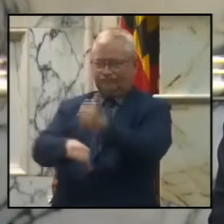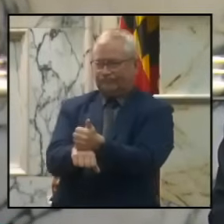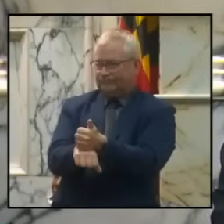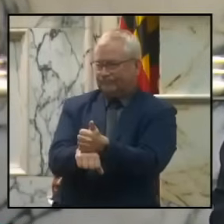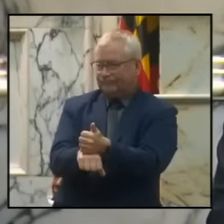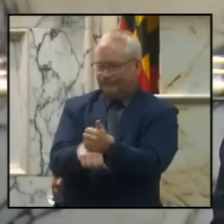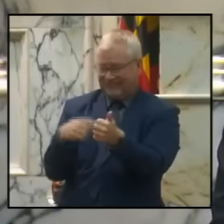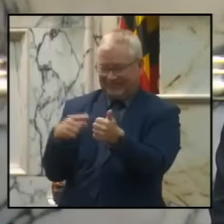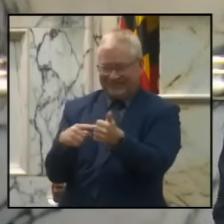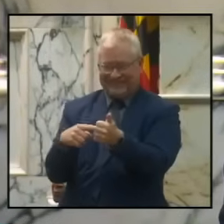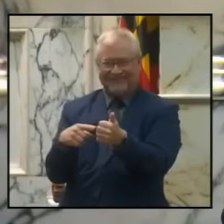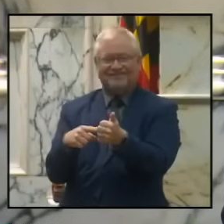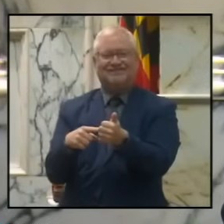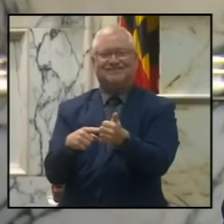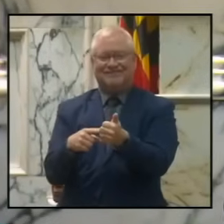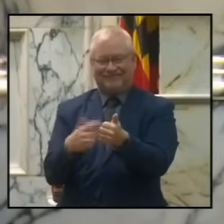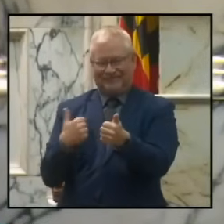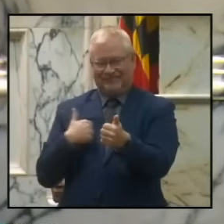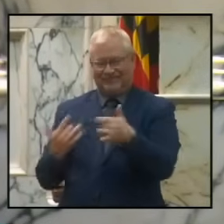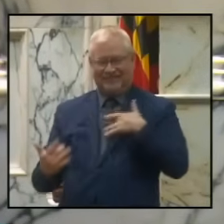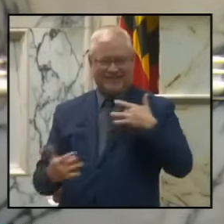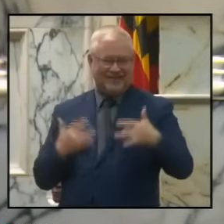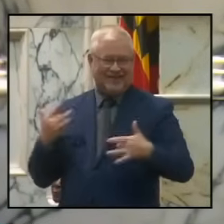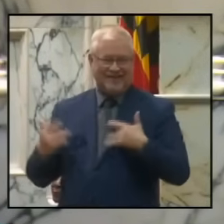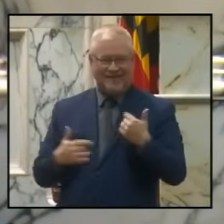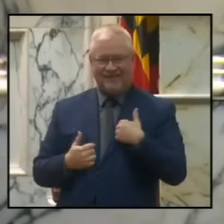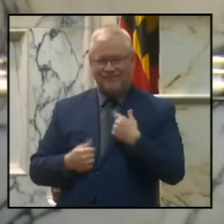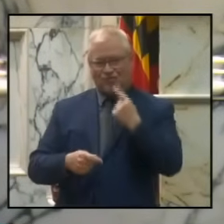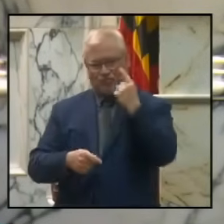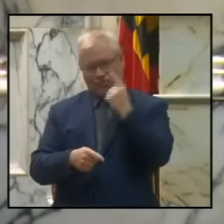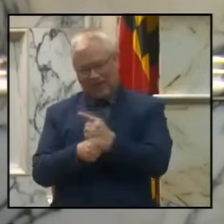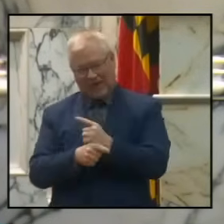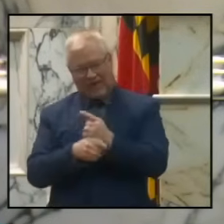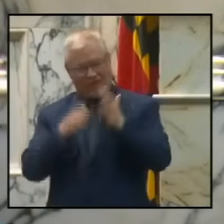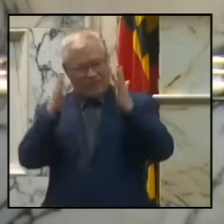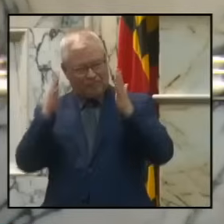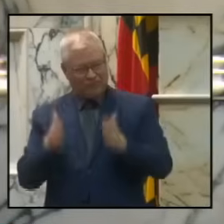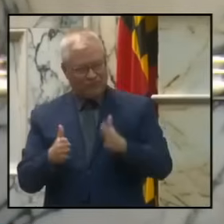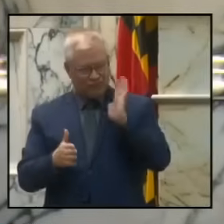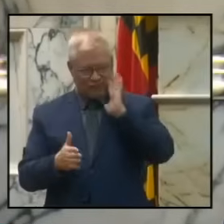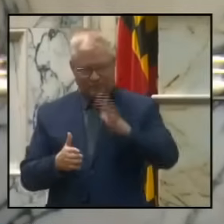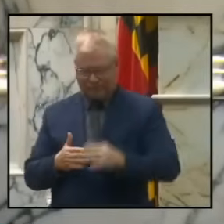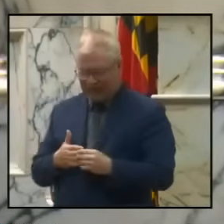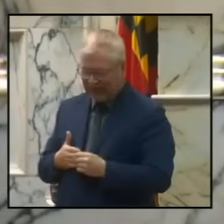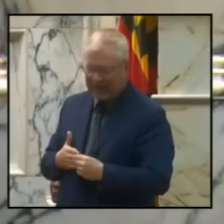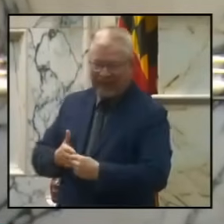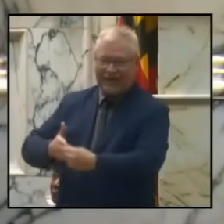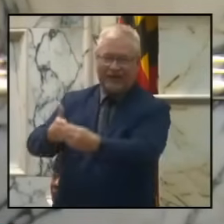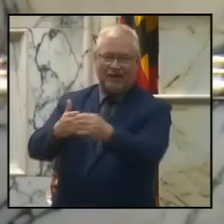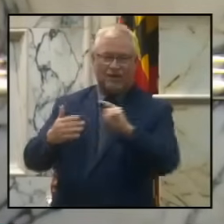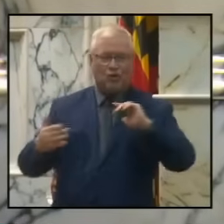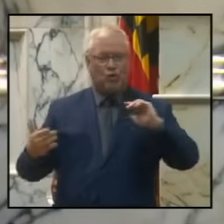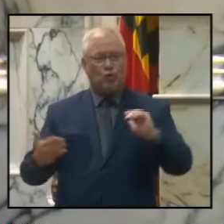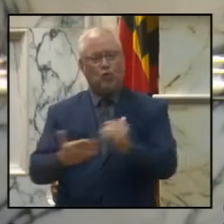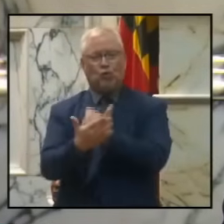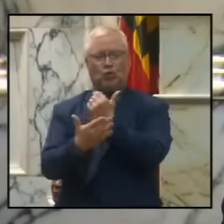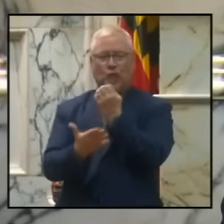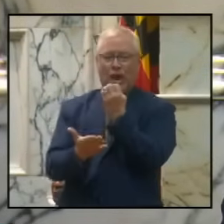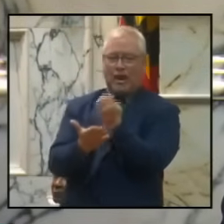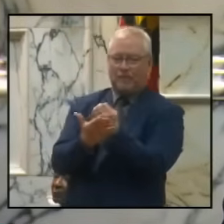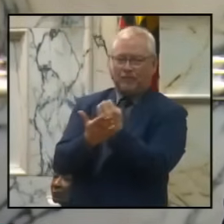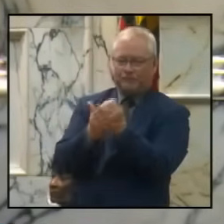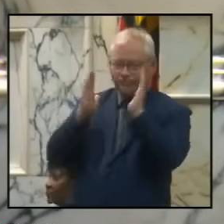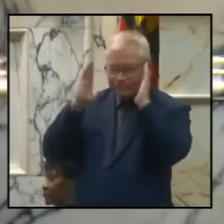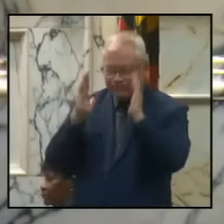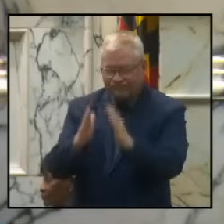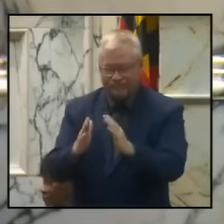we're excited that we have the right person to help lead this new economic focus. Because